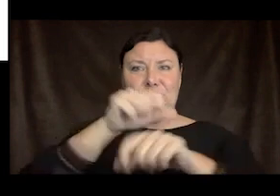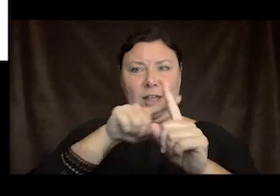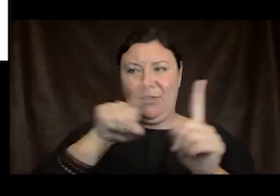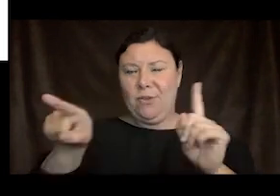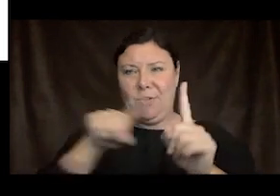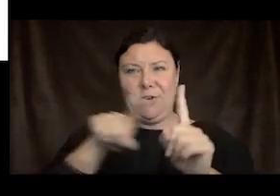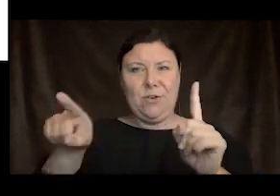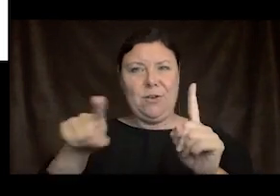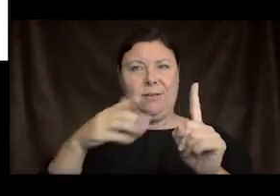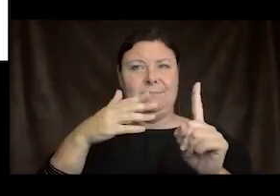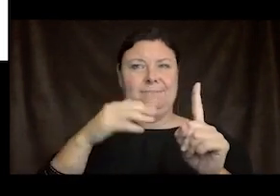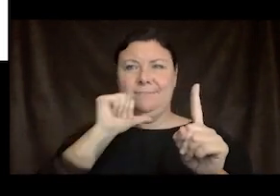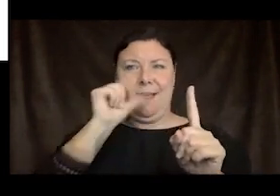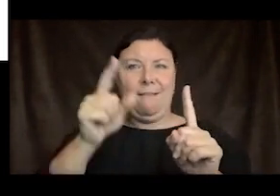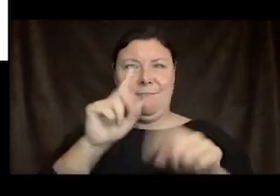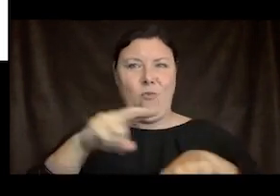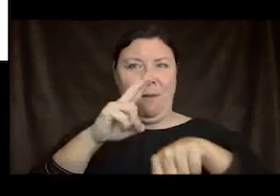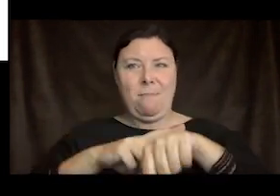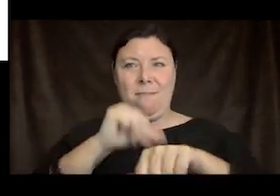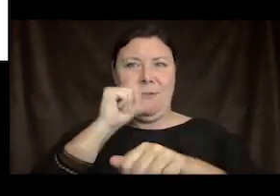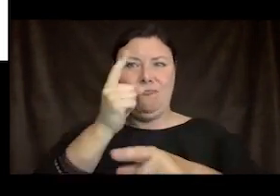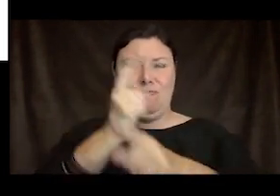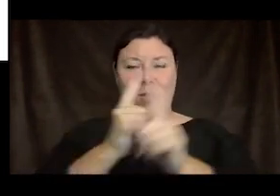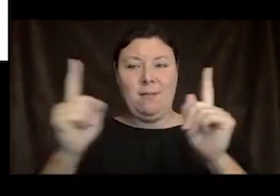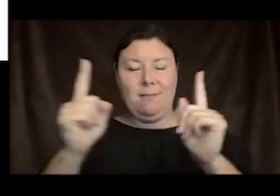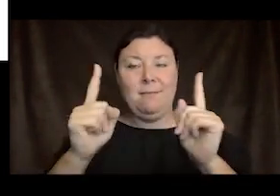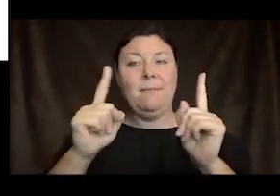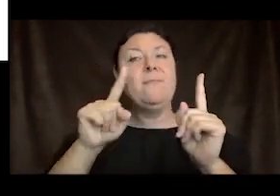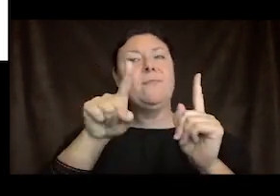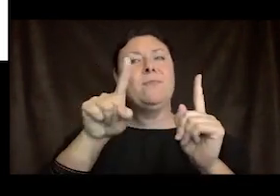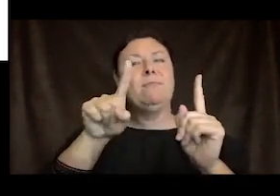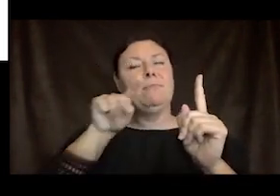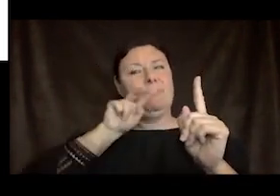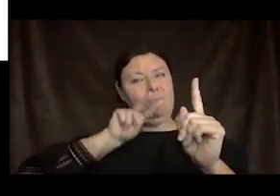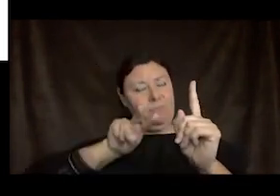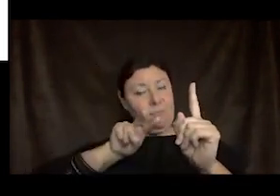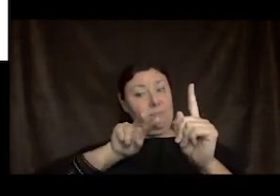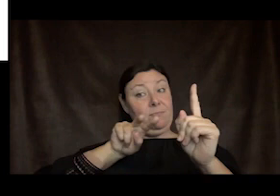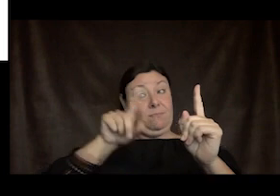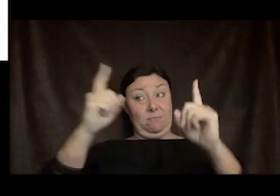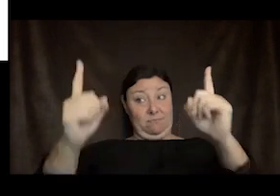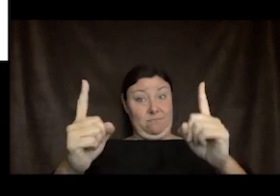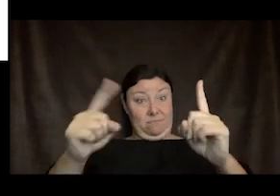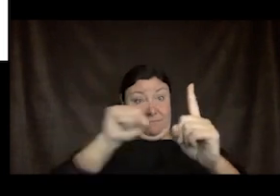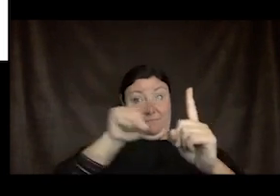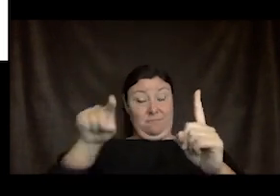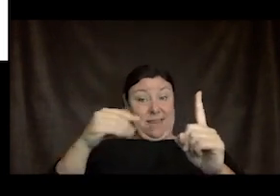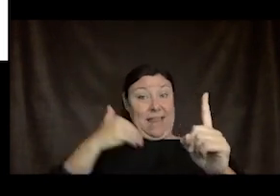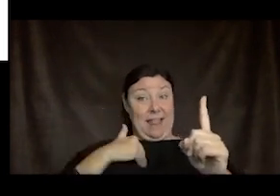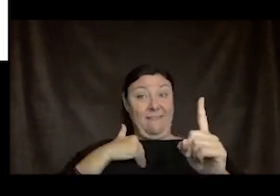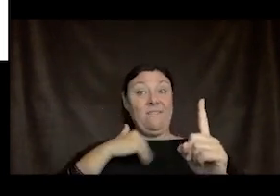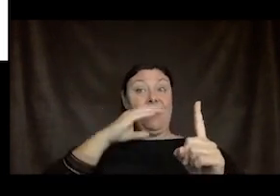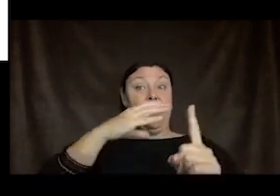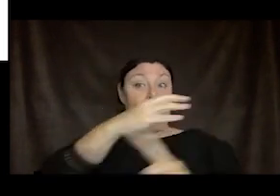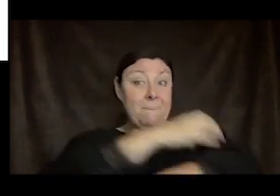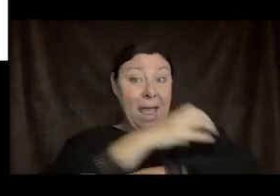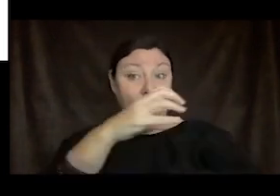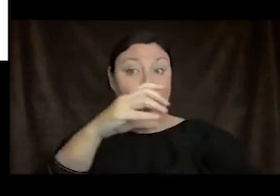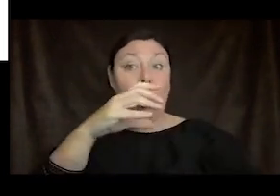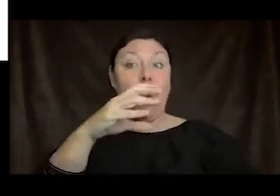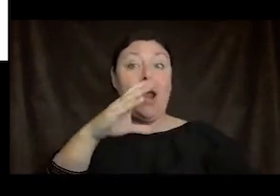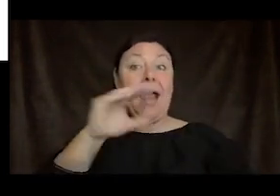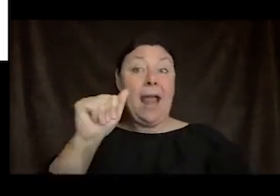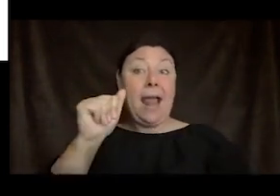question becomes, does that racialized group have the power and the privilege to oppress another